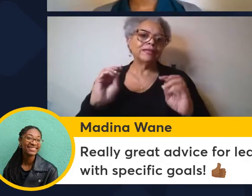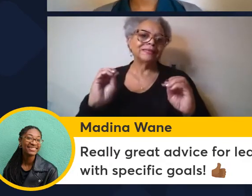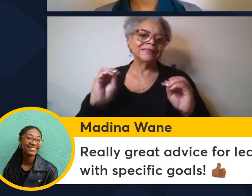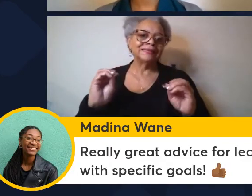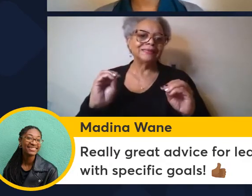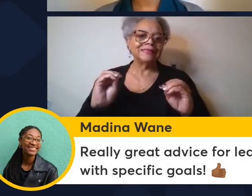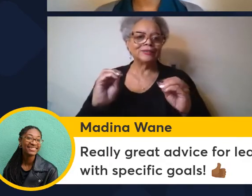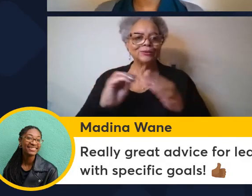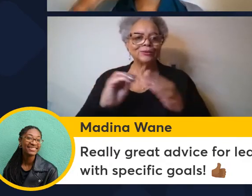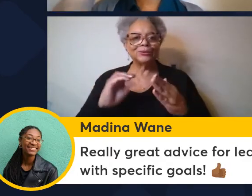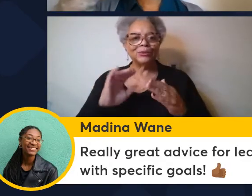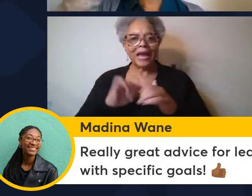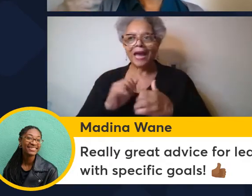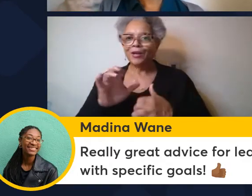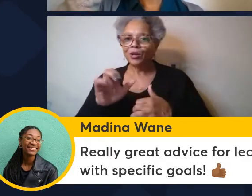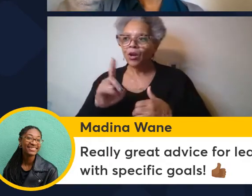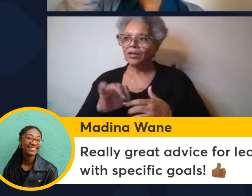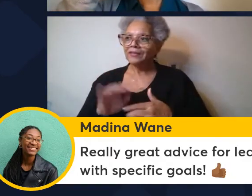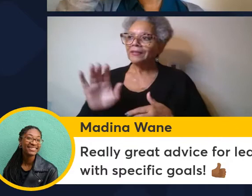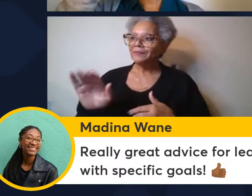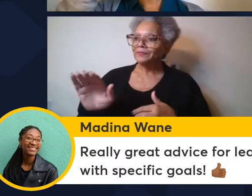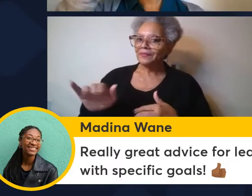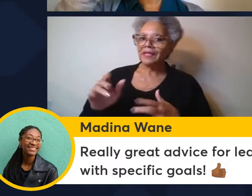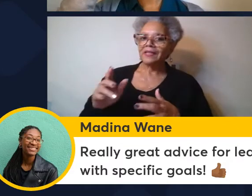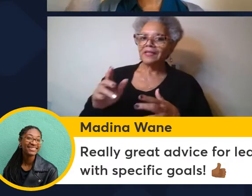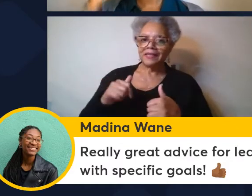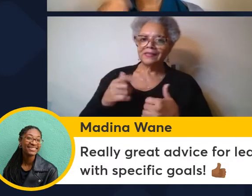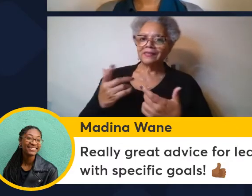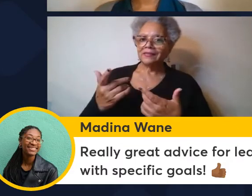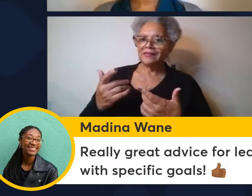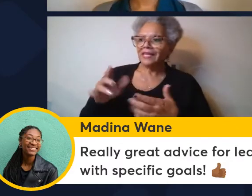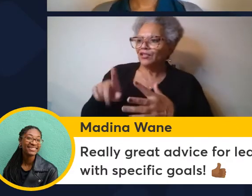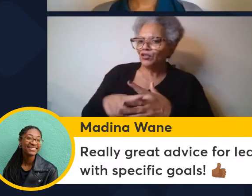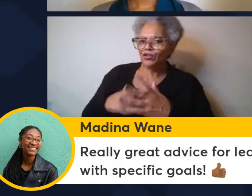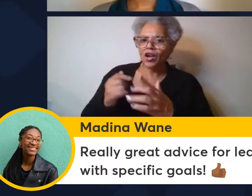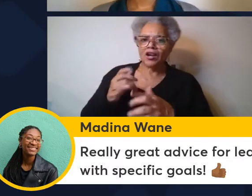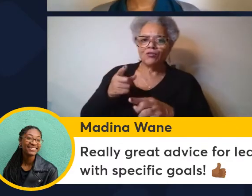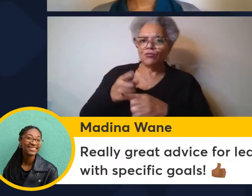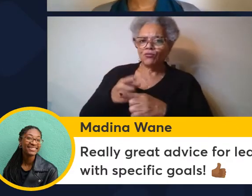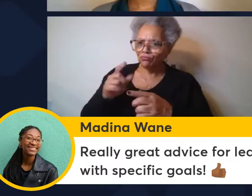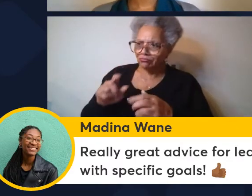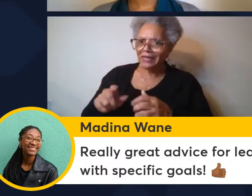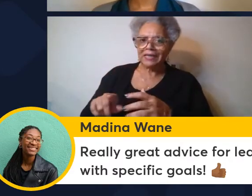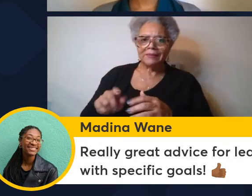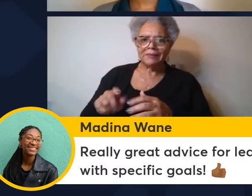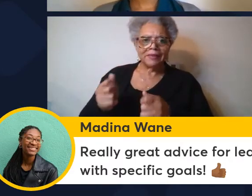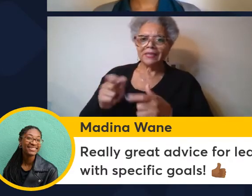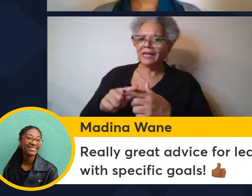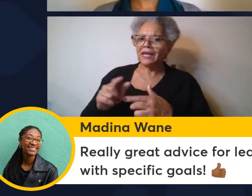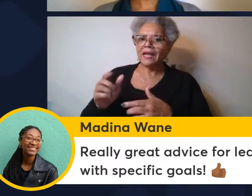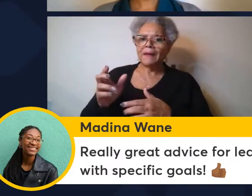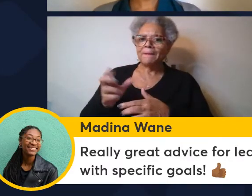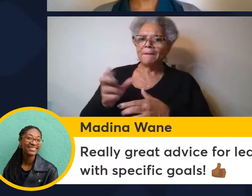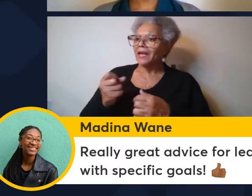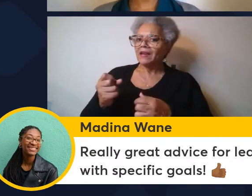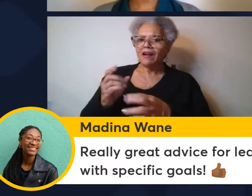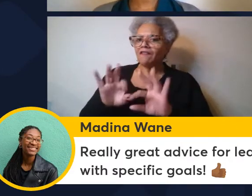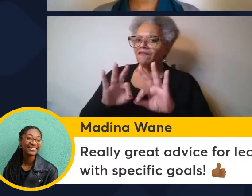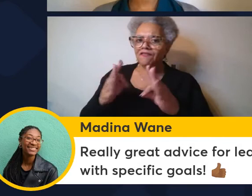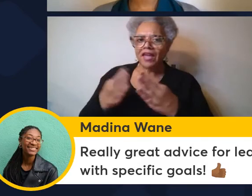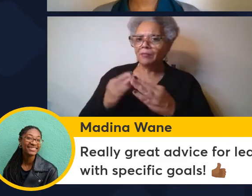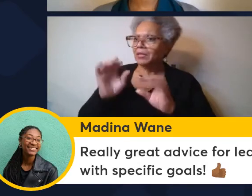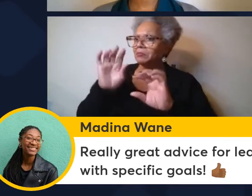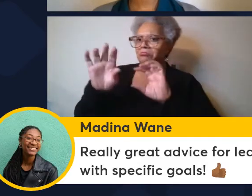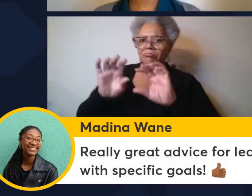I think I'm like, okay, well, let's do some ggplot. Yes. Let's start right off the bat and make a funny plot or a nice